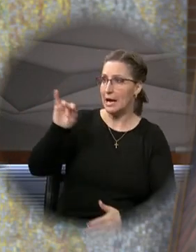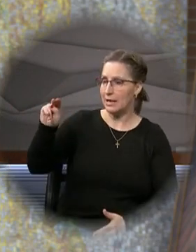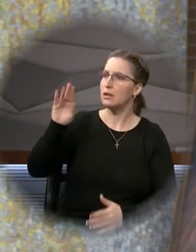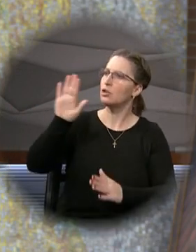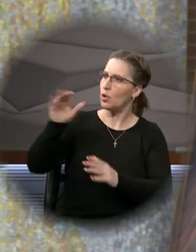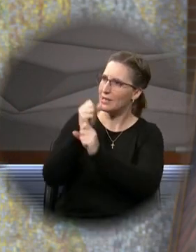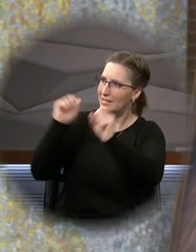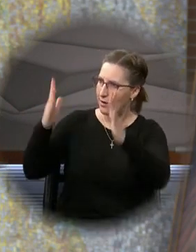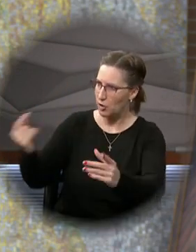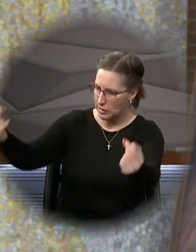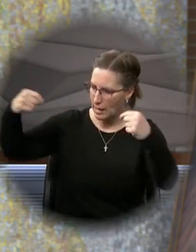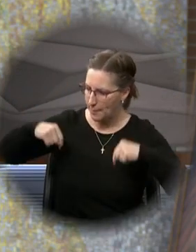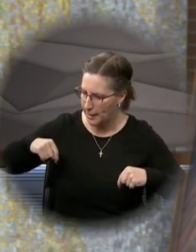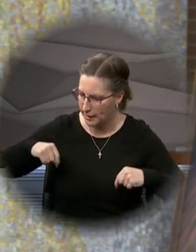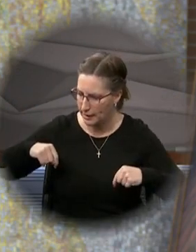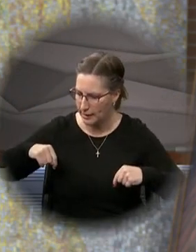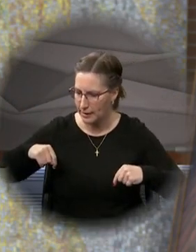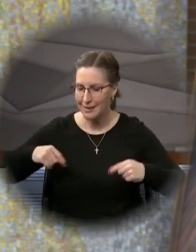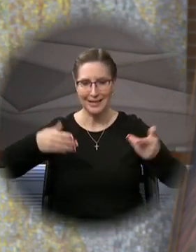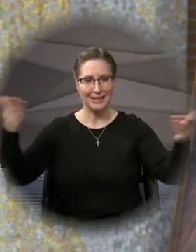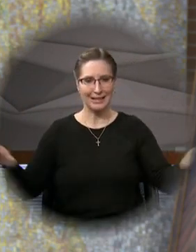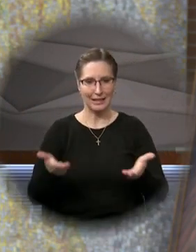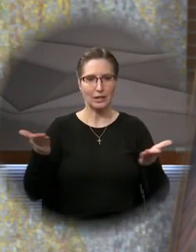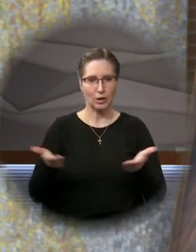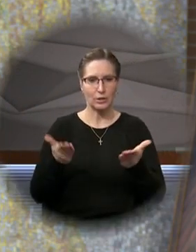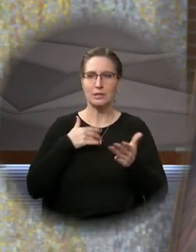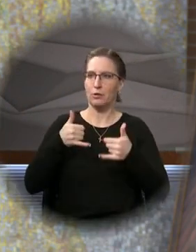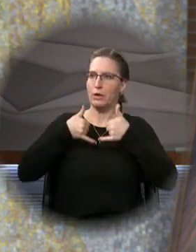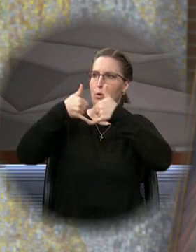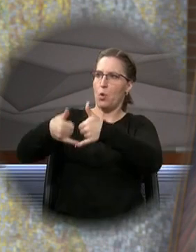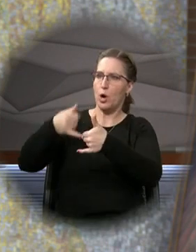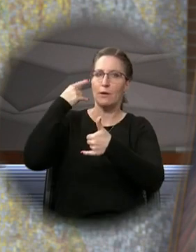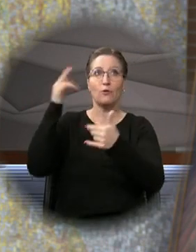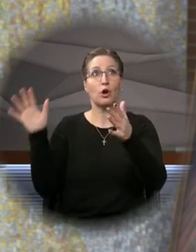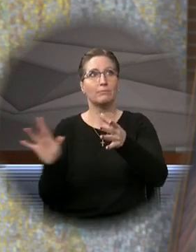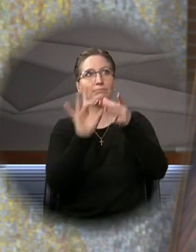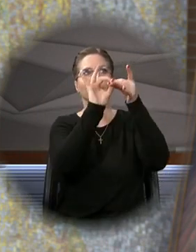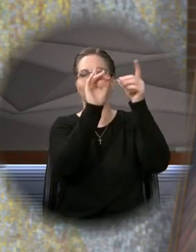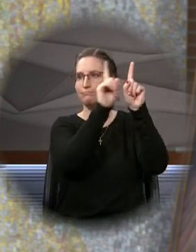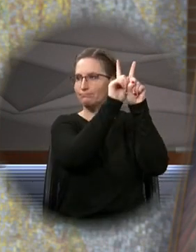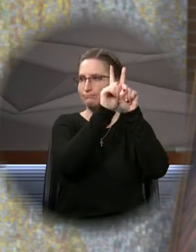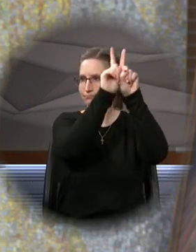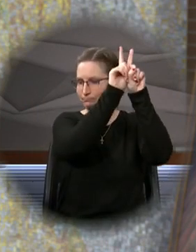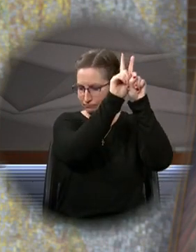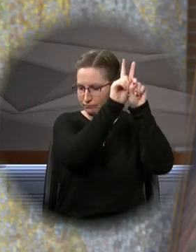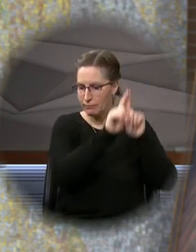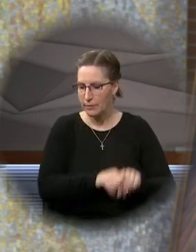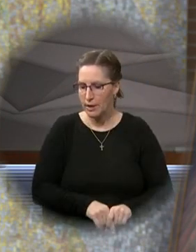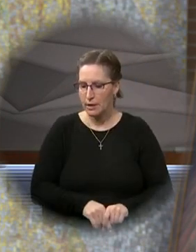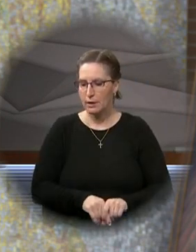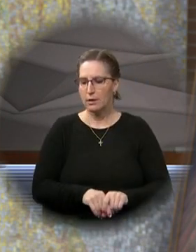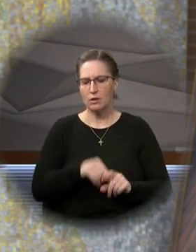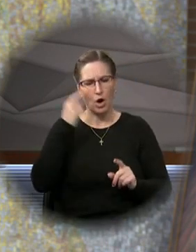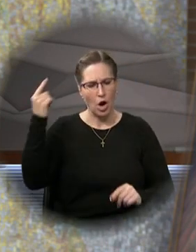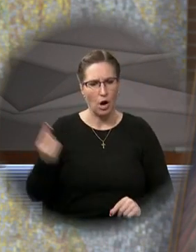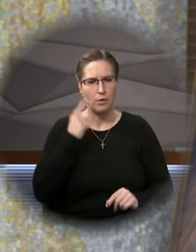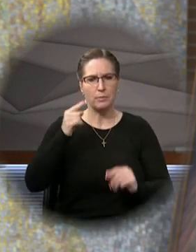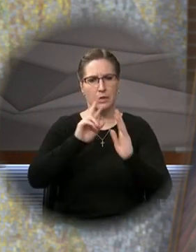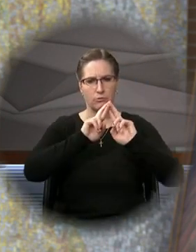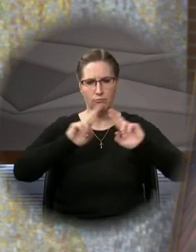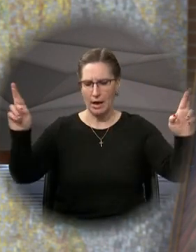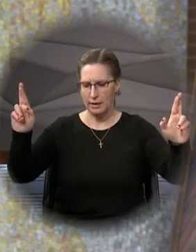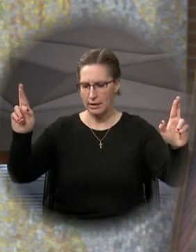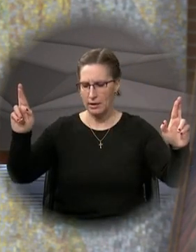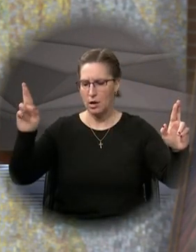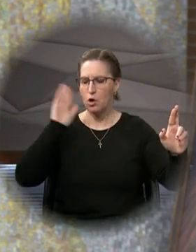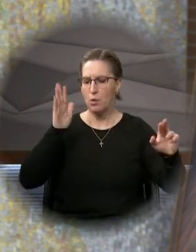comes. Here is his reward with him, his recompense before him. They